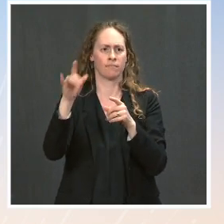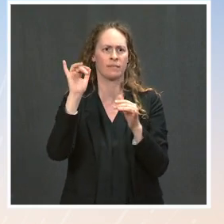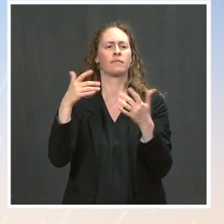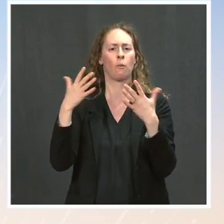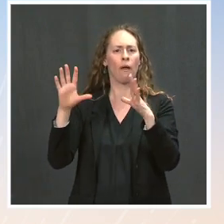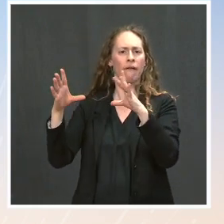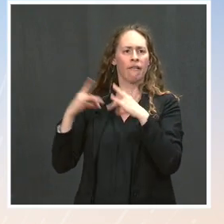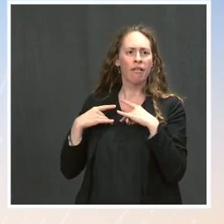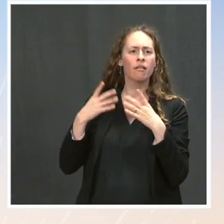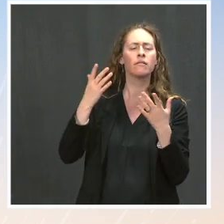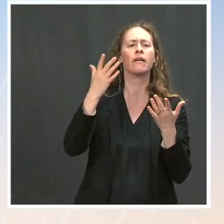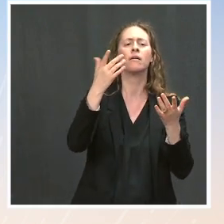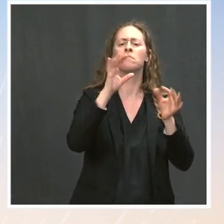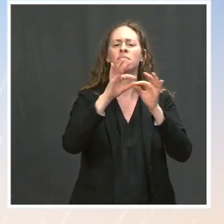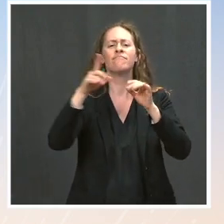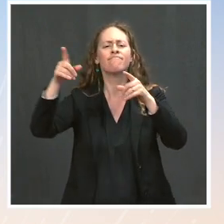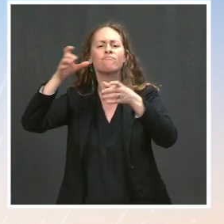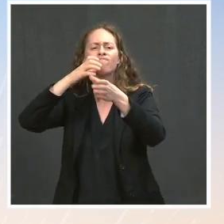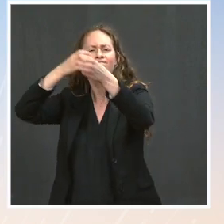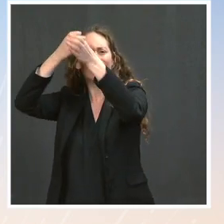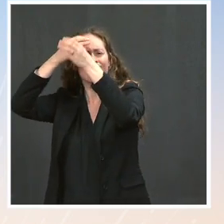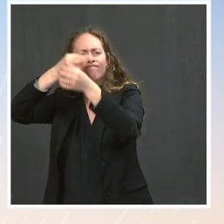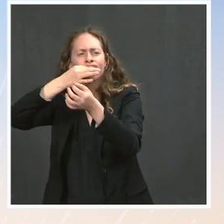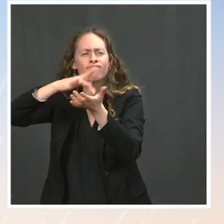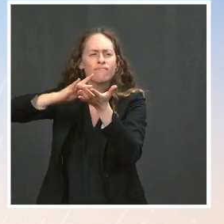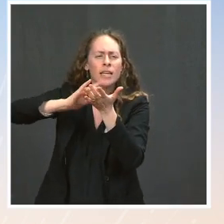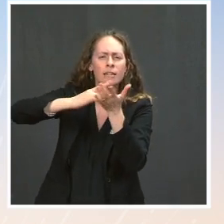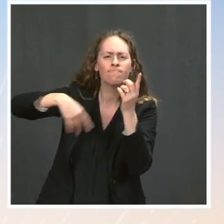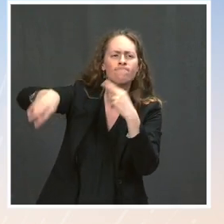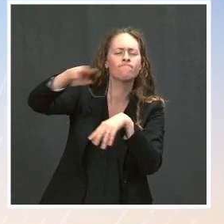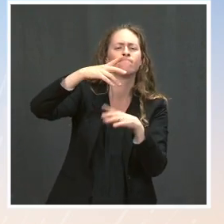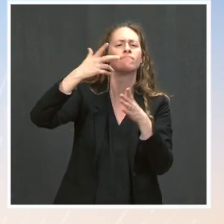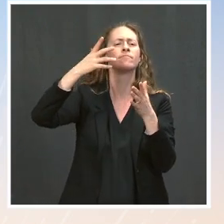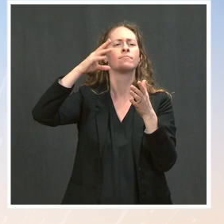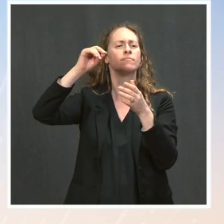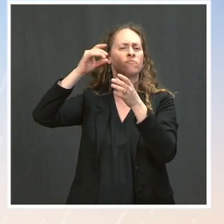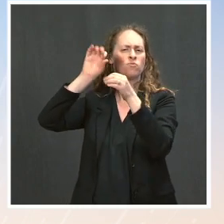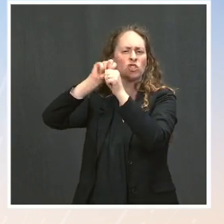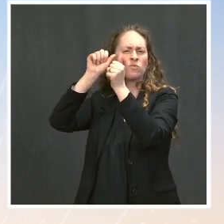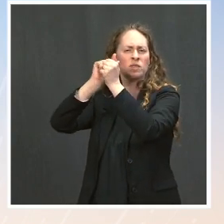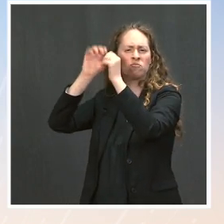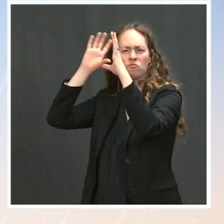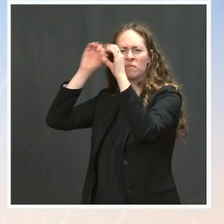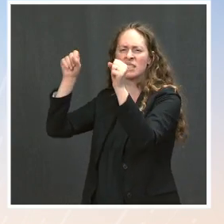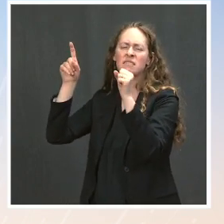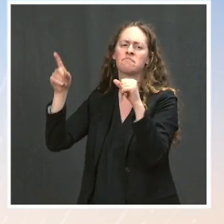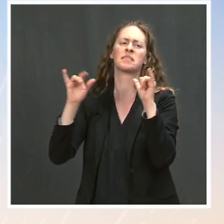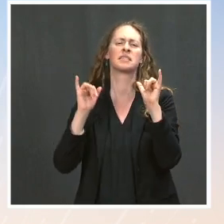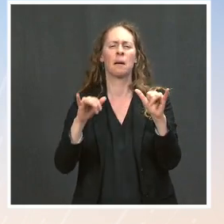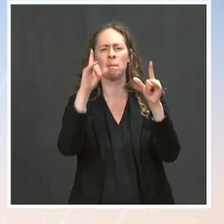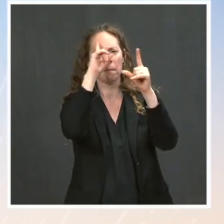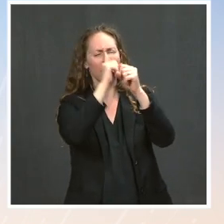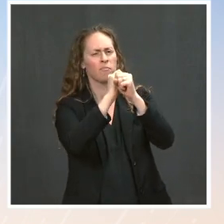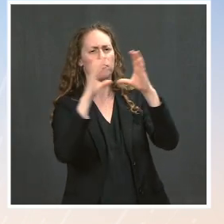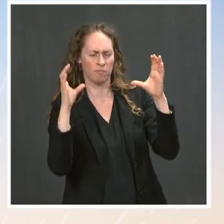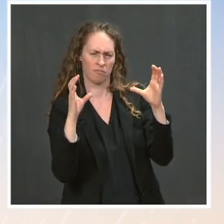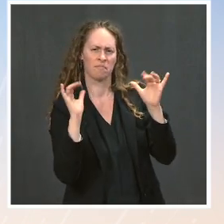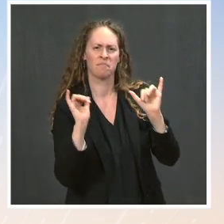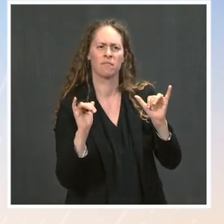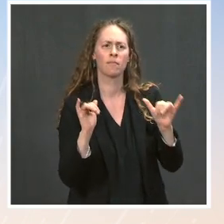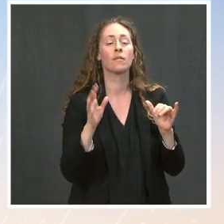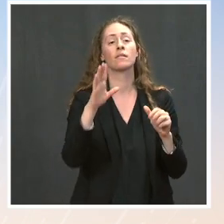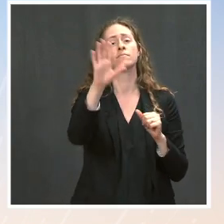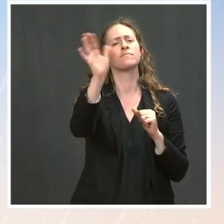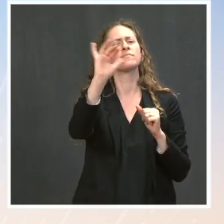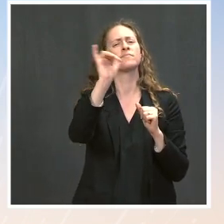team and doctors who are speaking on behalf of the administration, as it was over the last couple of days. I'll also say that a big part of our effort as we shift into